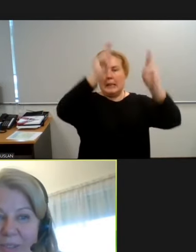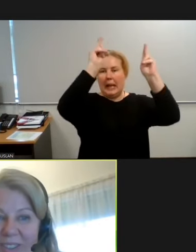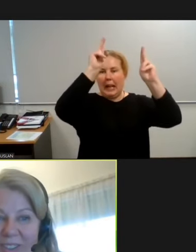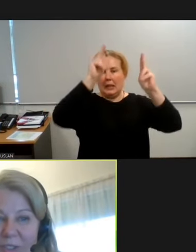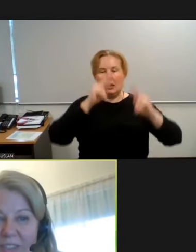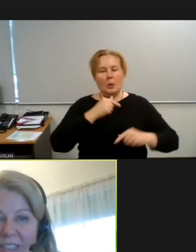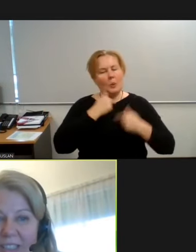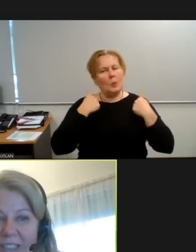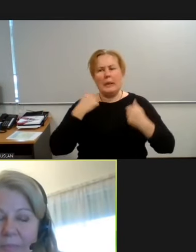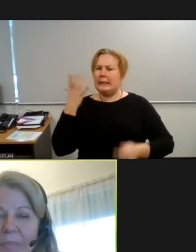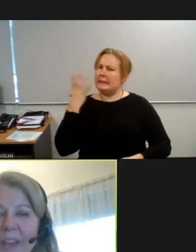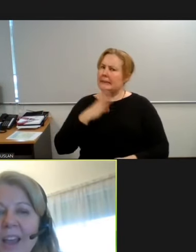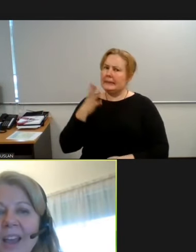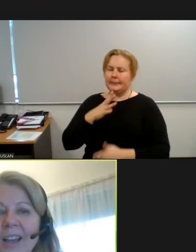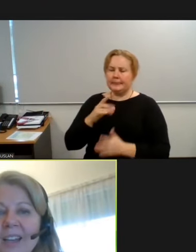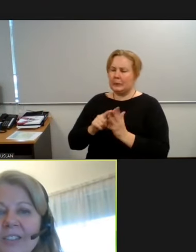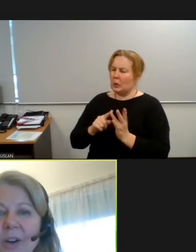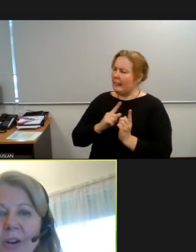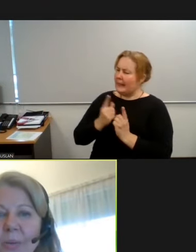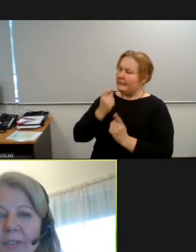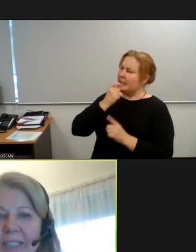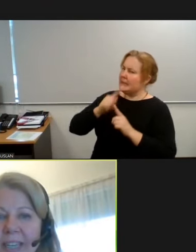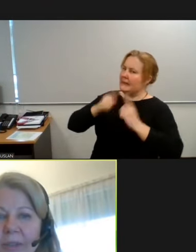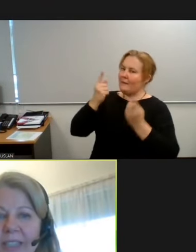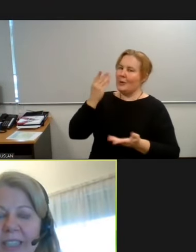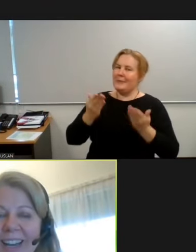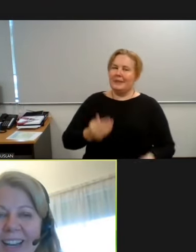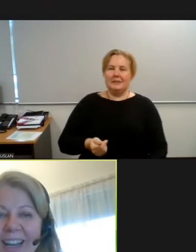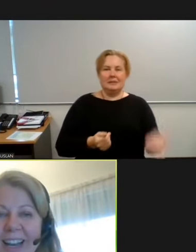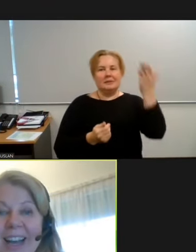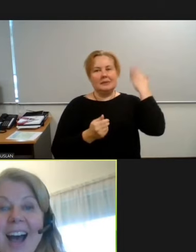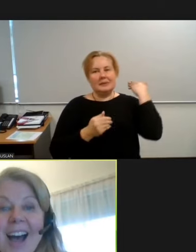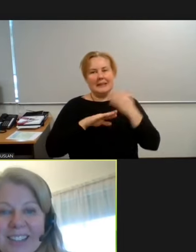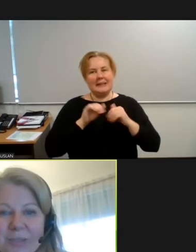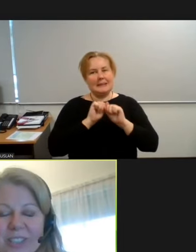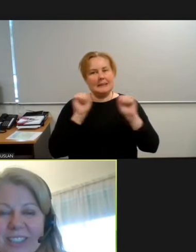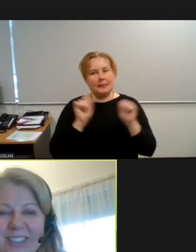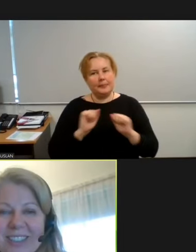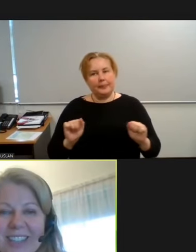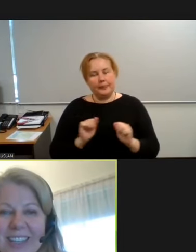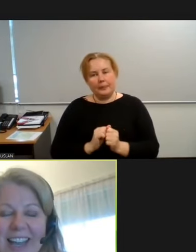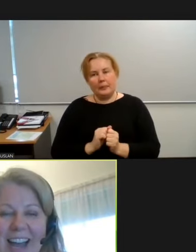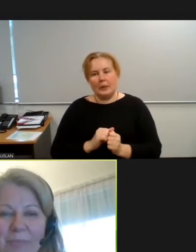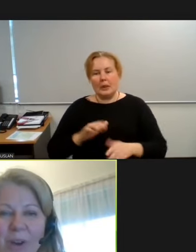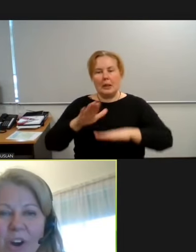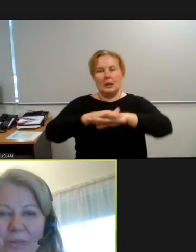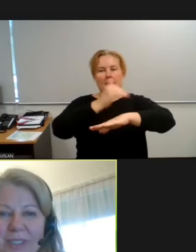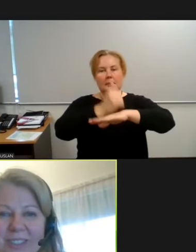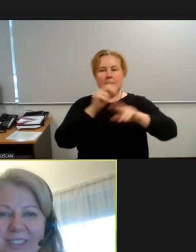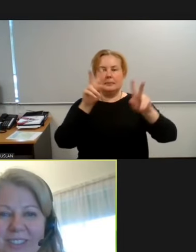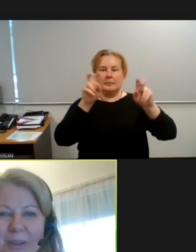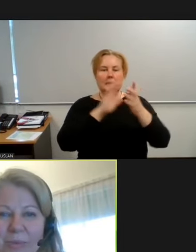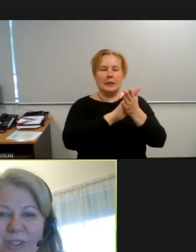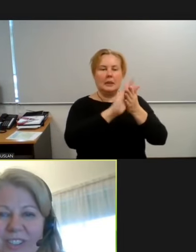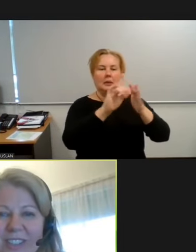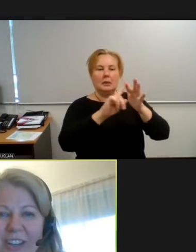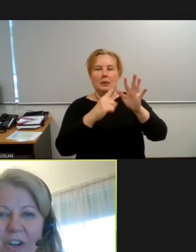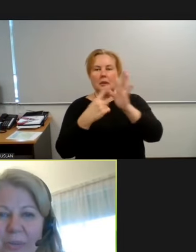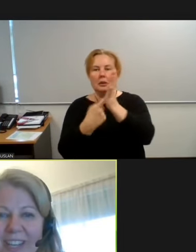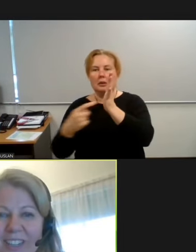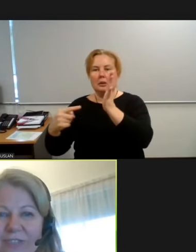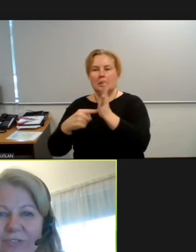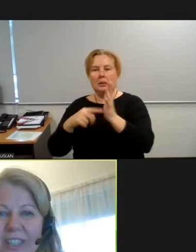the homelessness service system. So we've established a HEART, which is the Homelessness